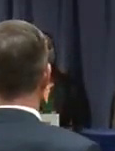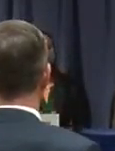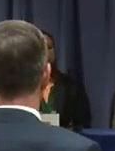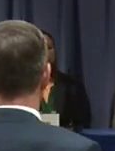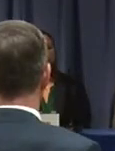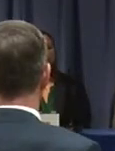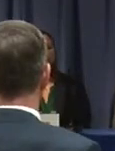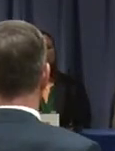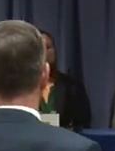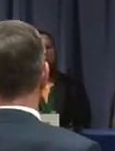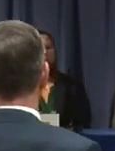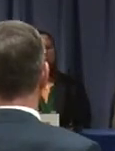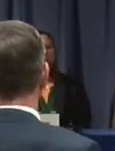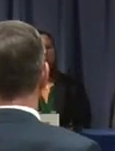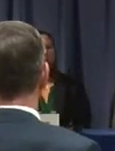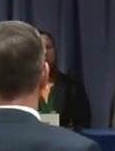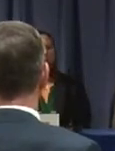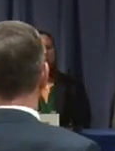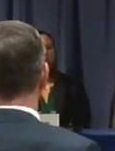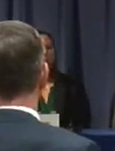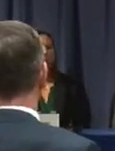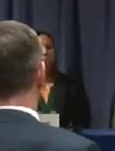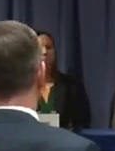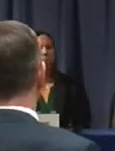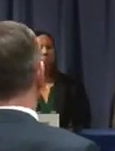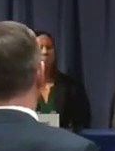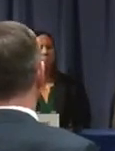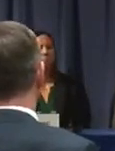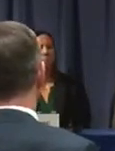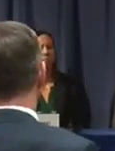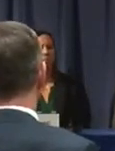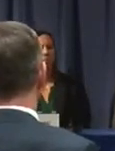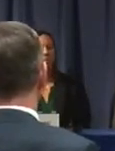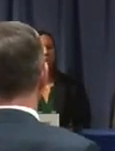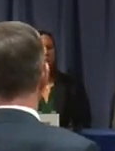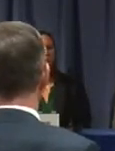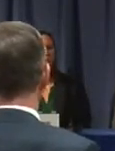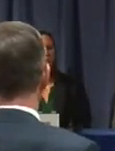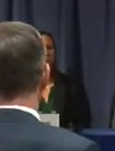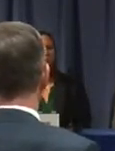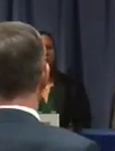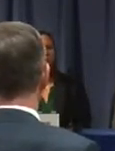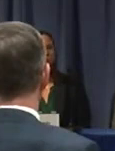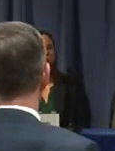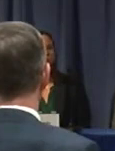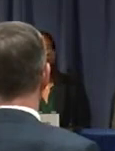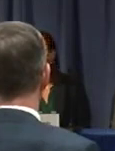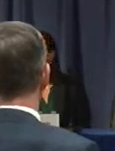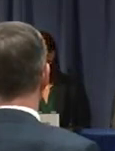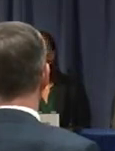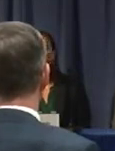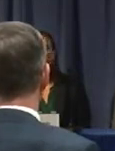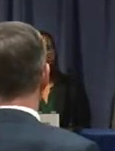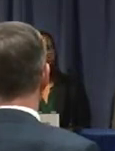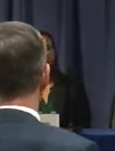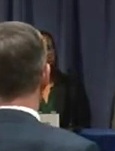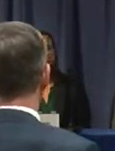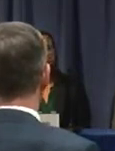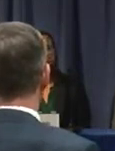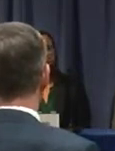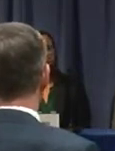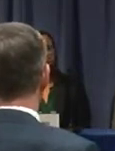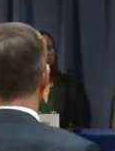adapted for the grade level of the students, because you're covering 3-year-olds through the 12th grade. And